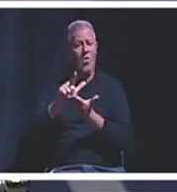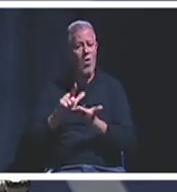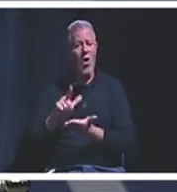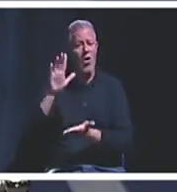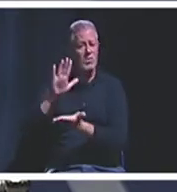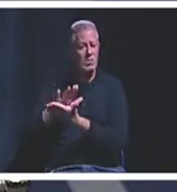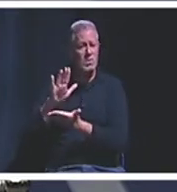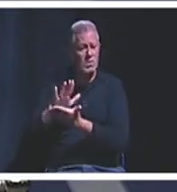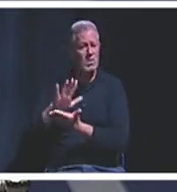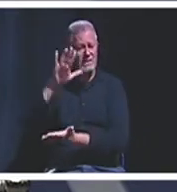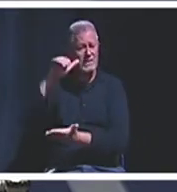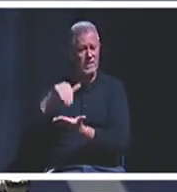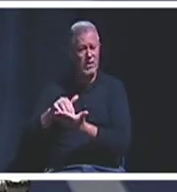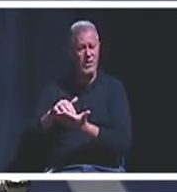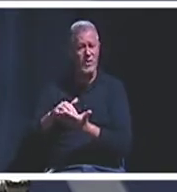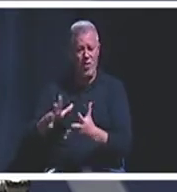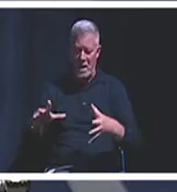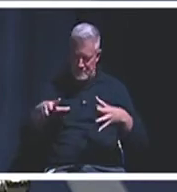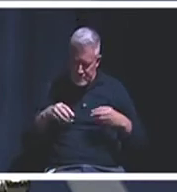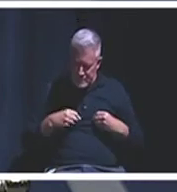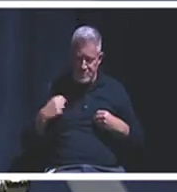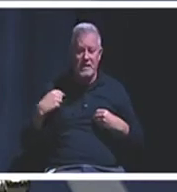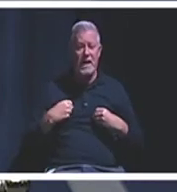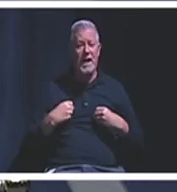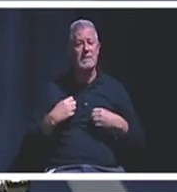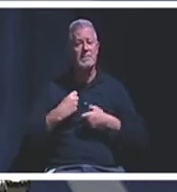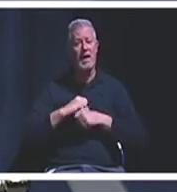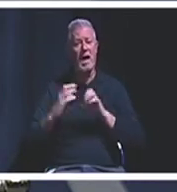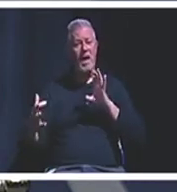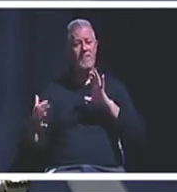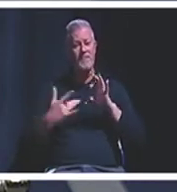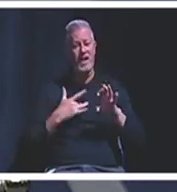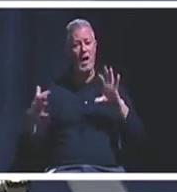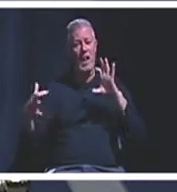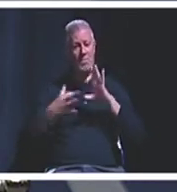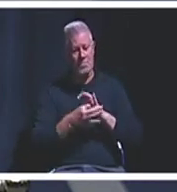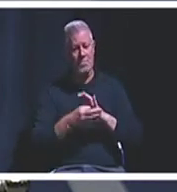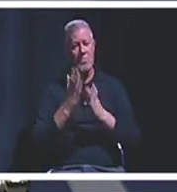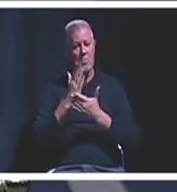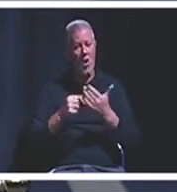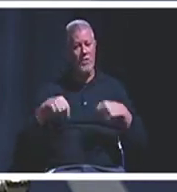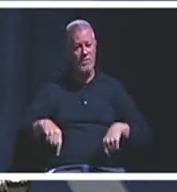for embracing us and making us part of your institution.